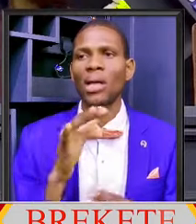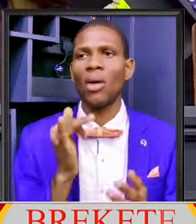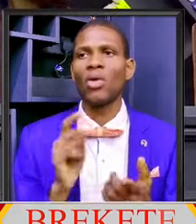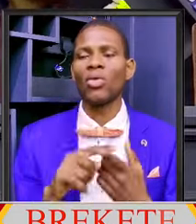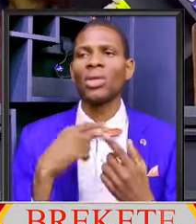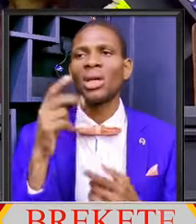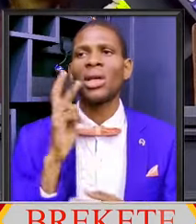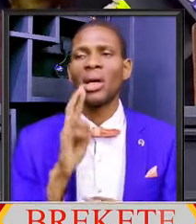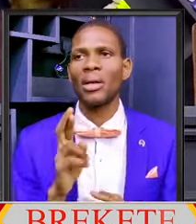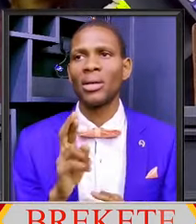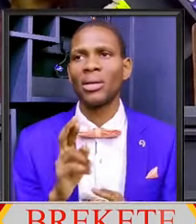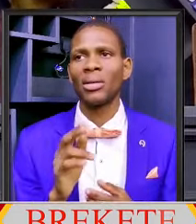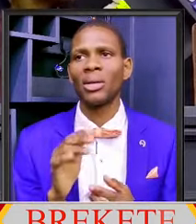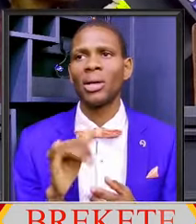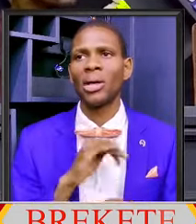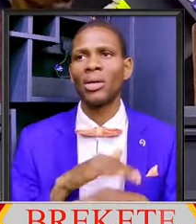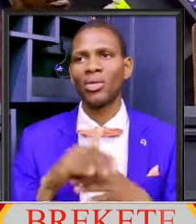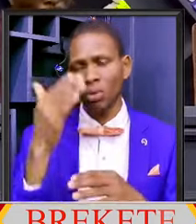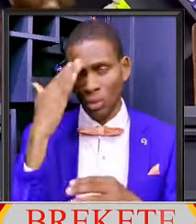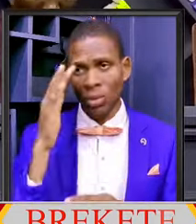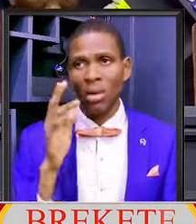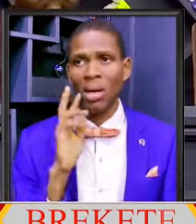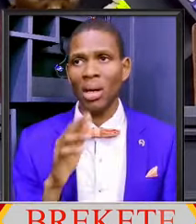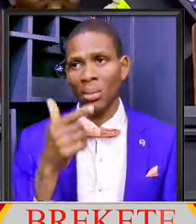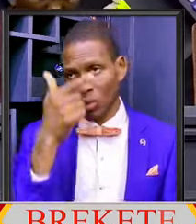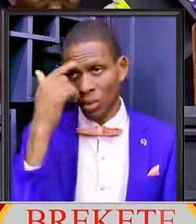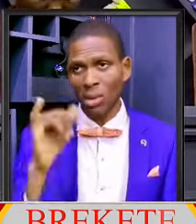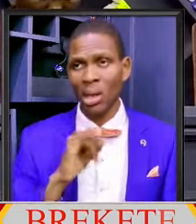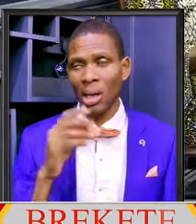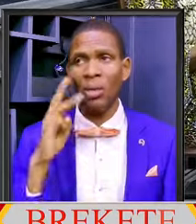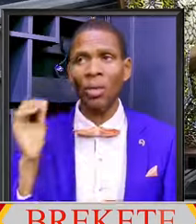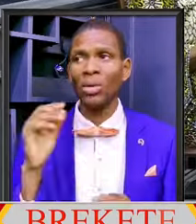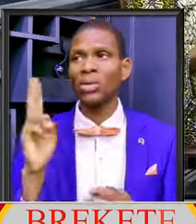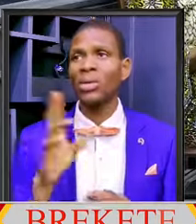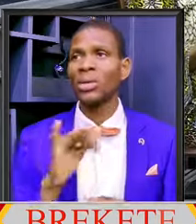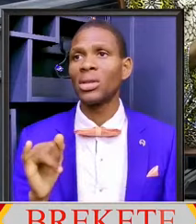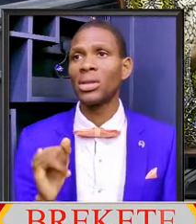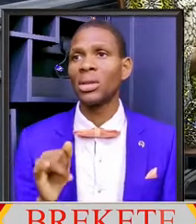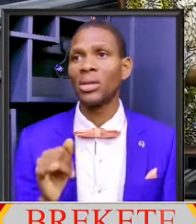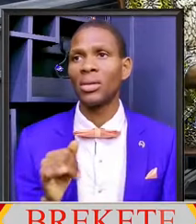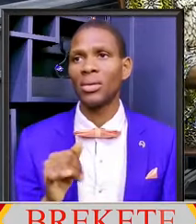to tell her, I don't know her because I was using radio.